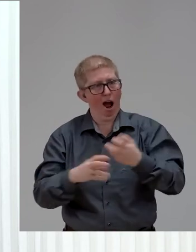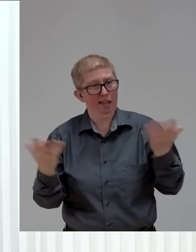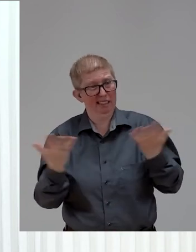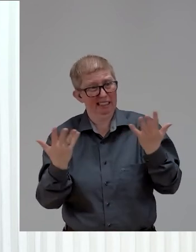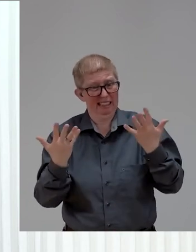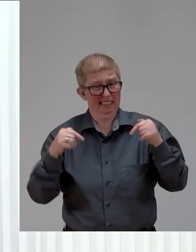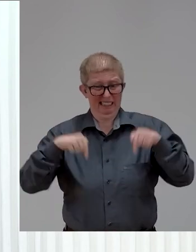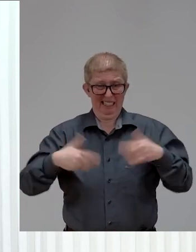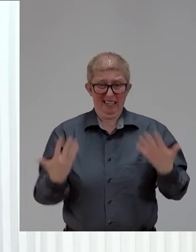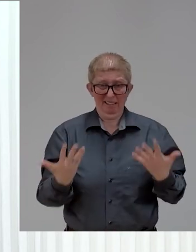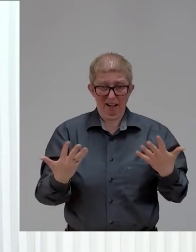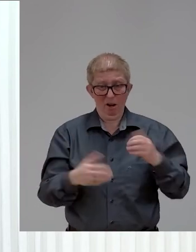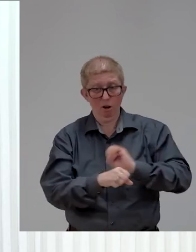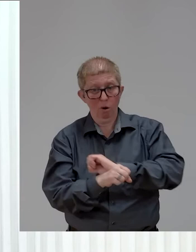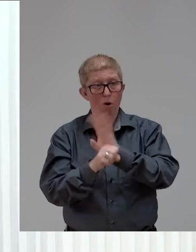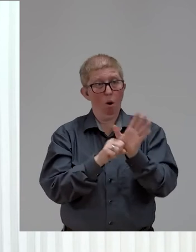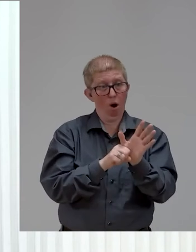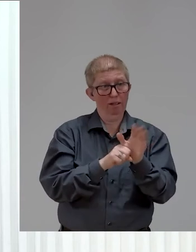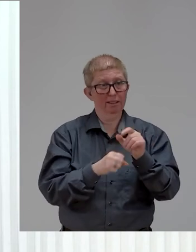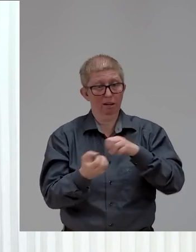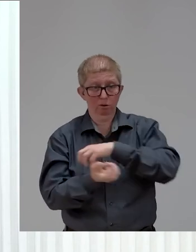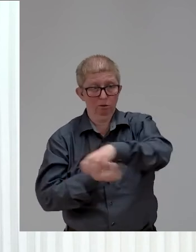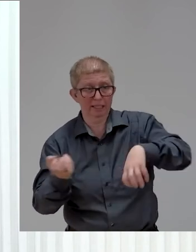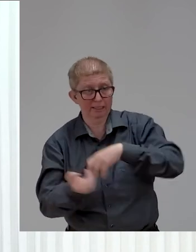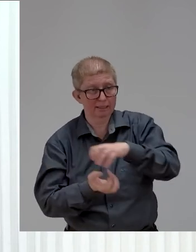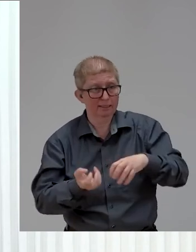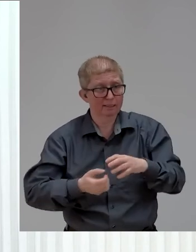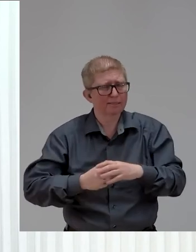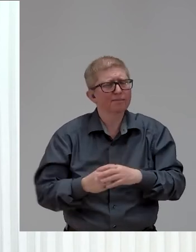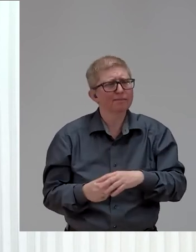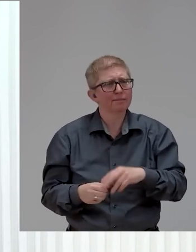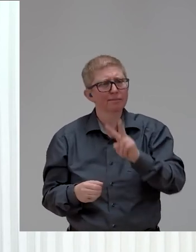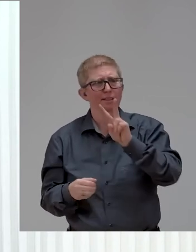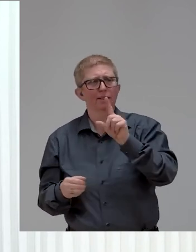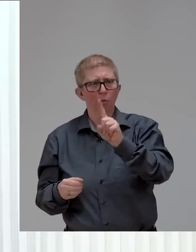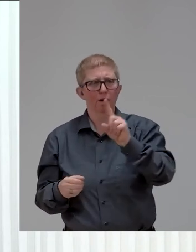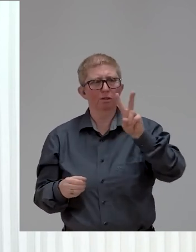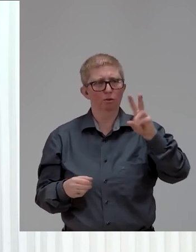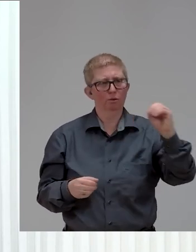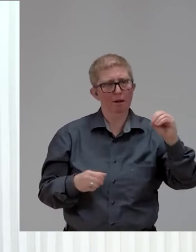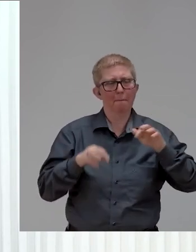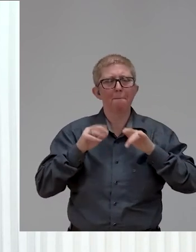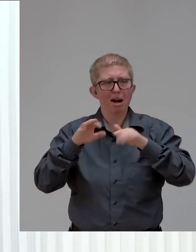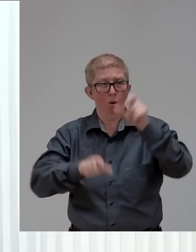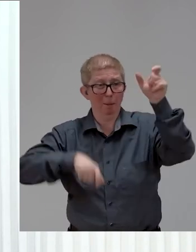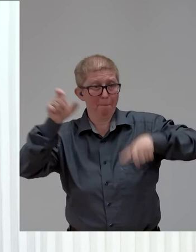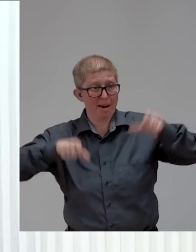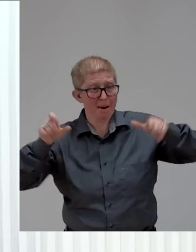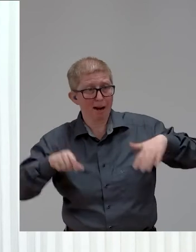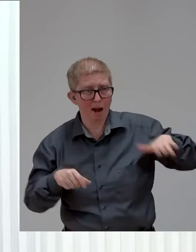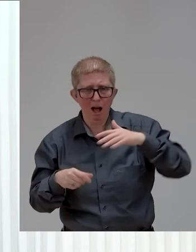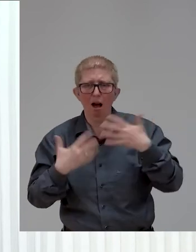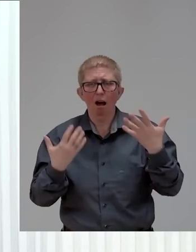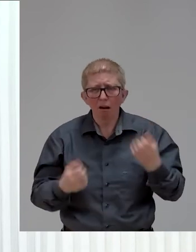124 million people into extreme poverty last year. For the marginalized and vulnerable, the situation